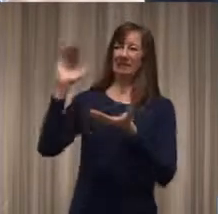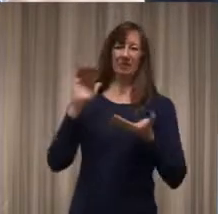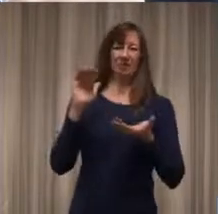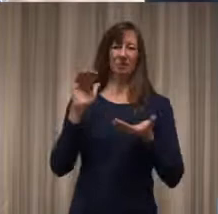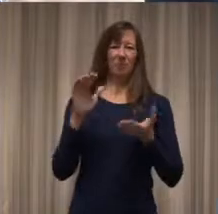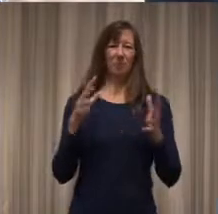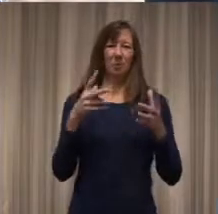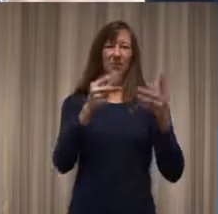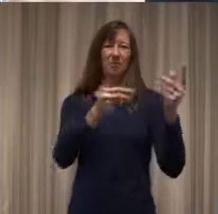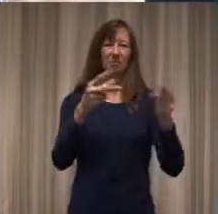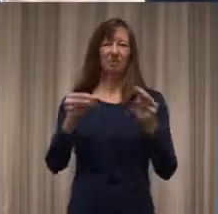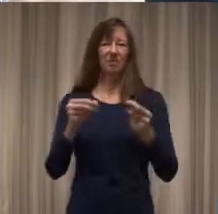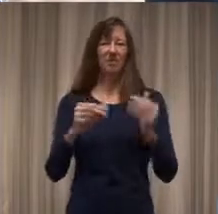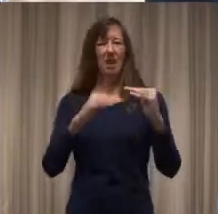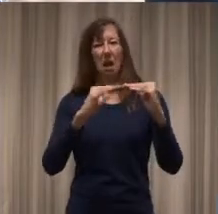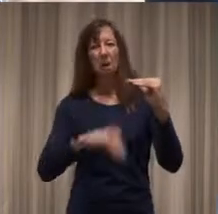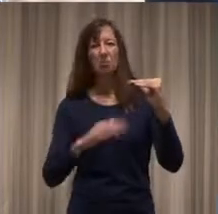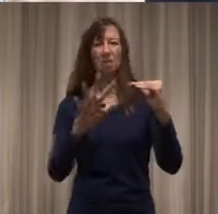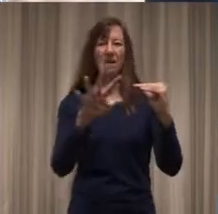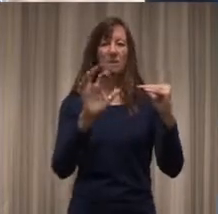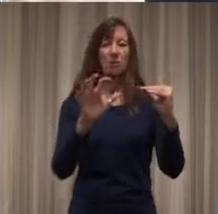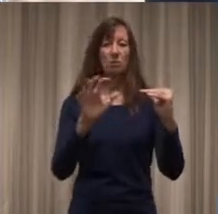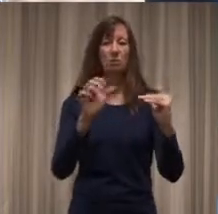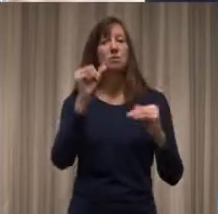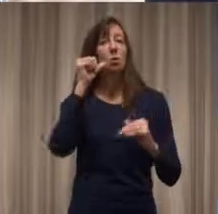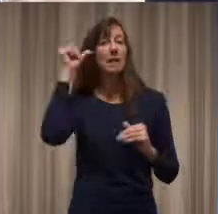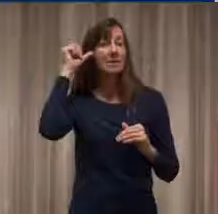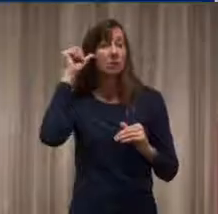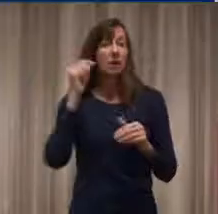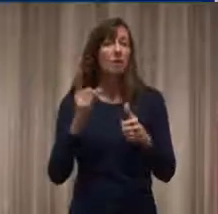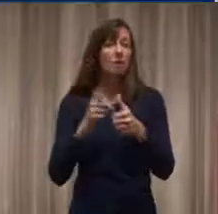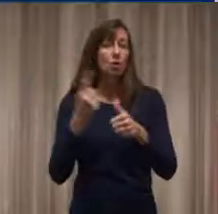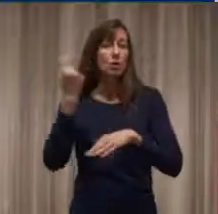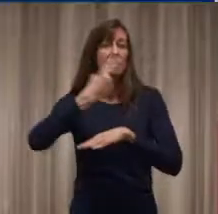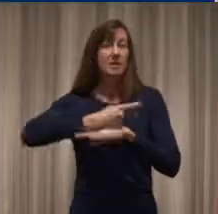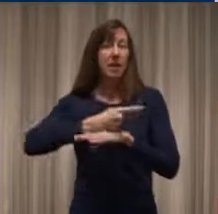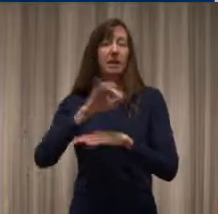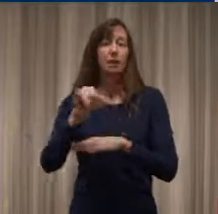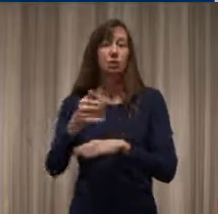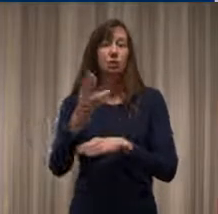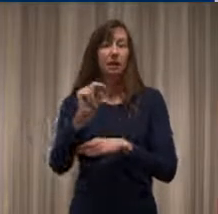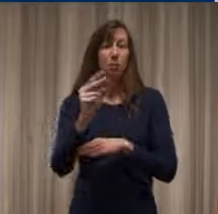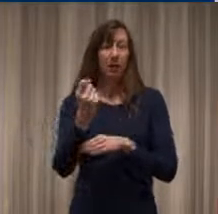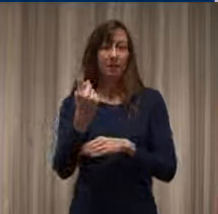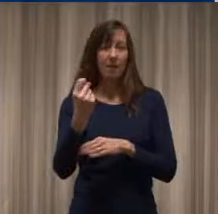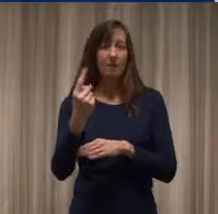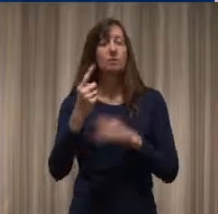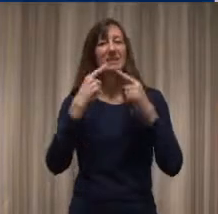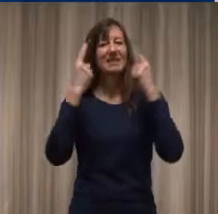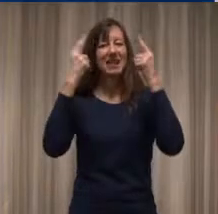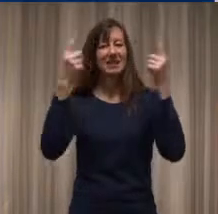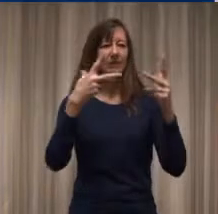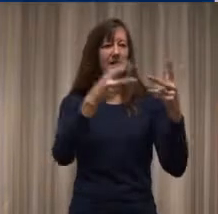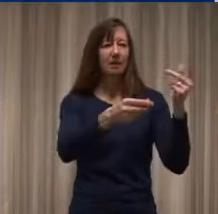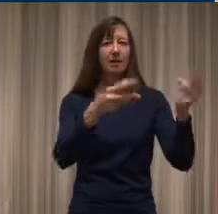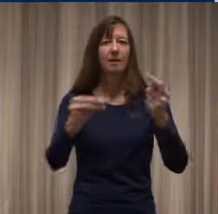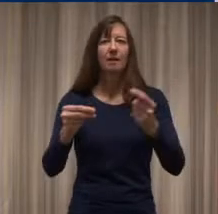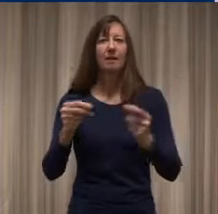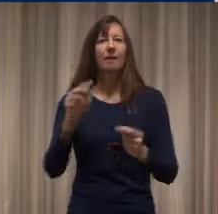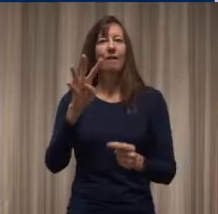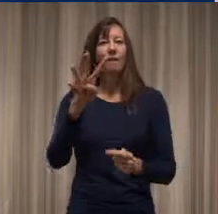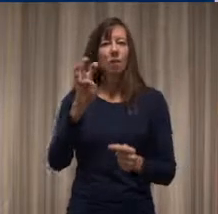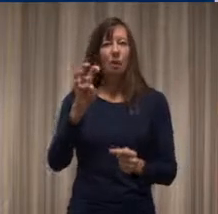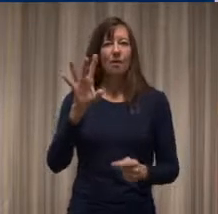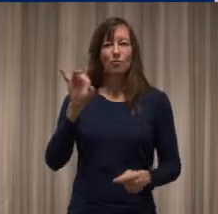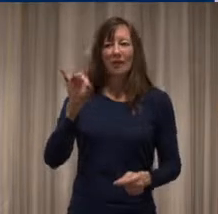So yesterday on our first day, on January 11th, we did successfully administer 480 doses. Those were